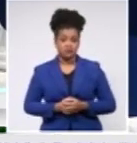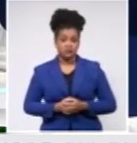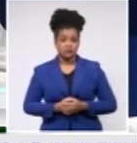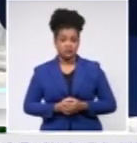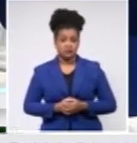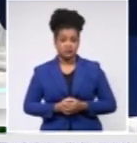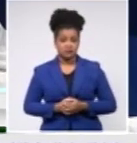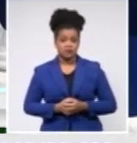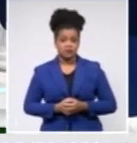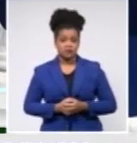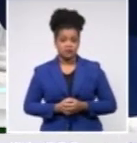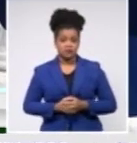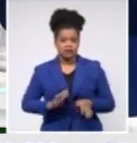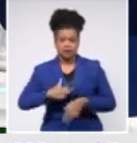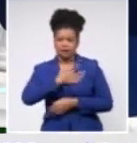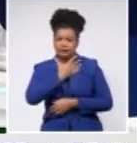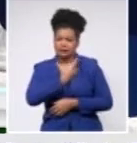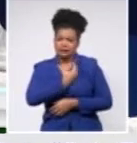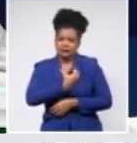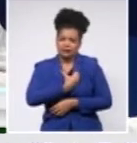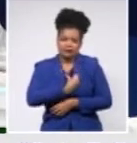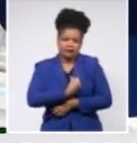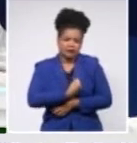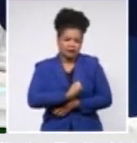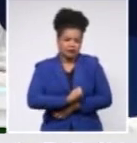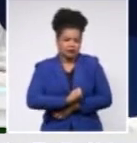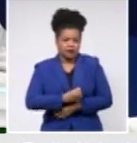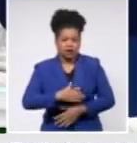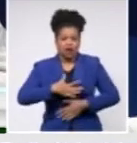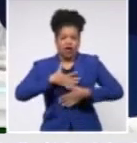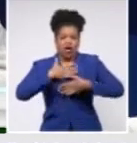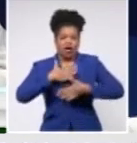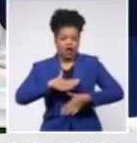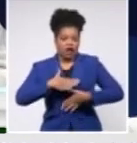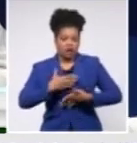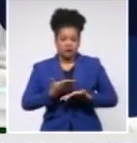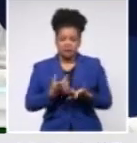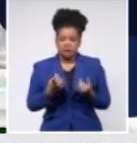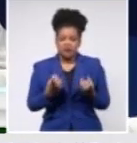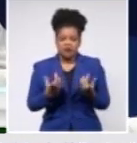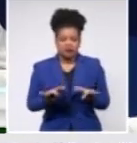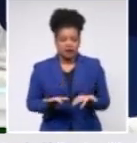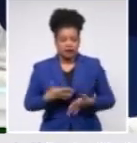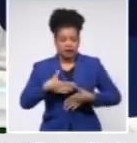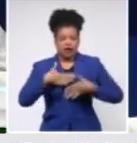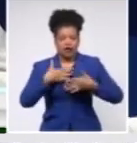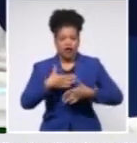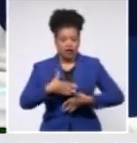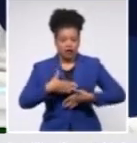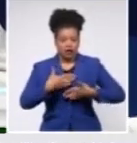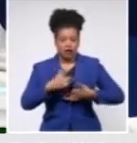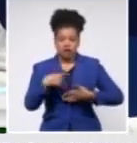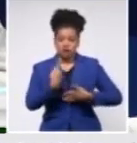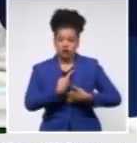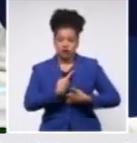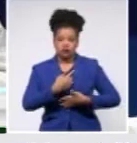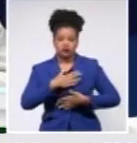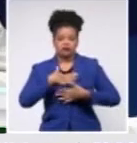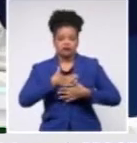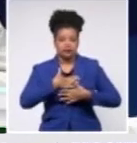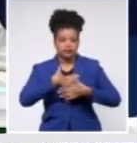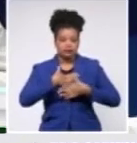to experience shortness of breath, which continued to worsen. She was admitted to hospital